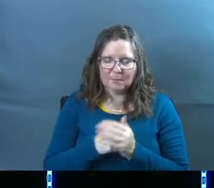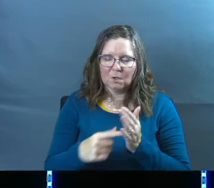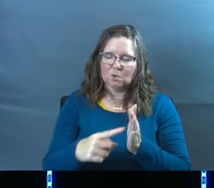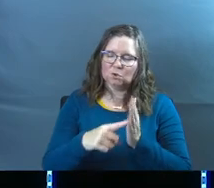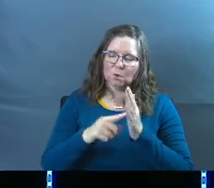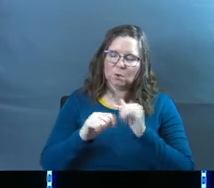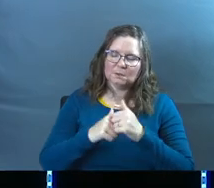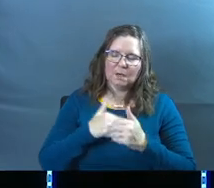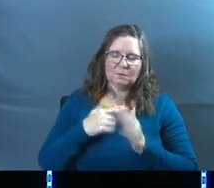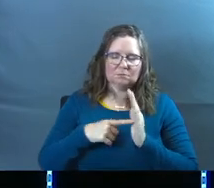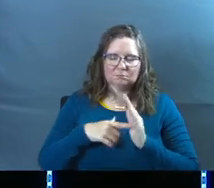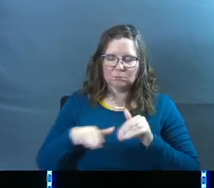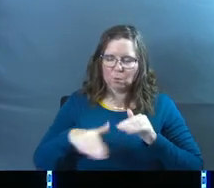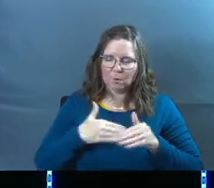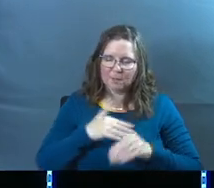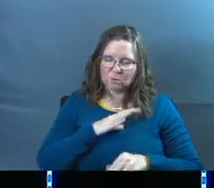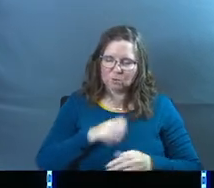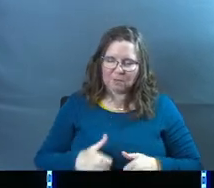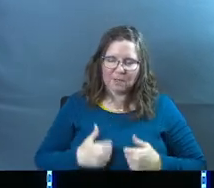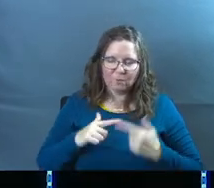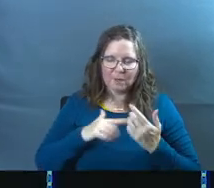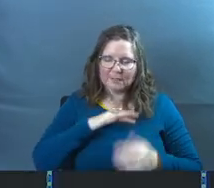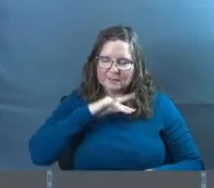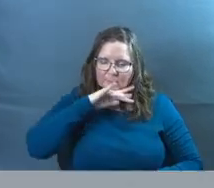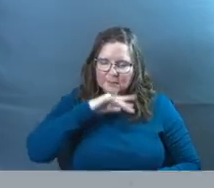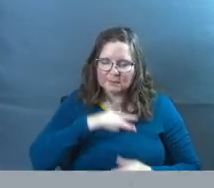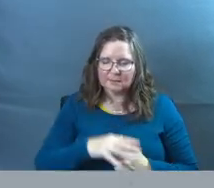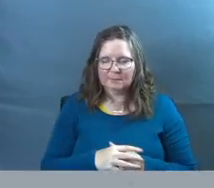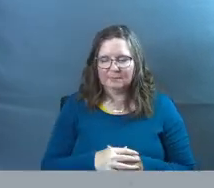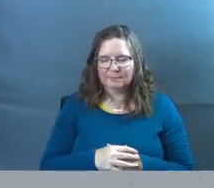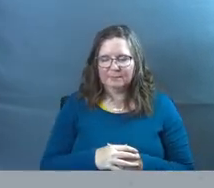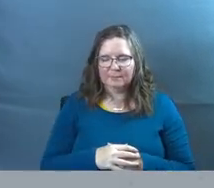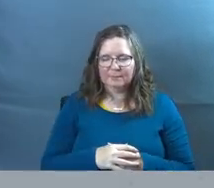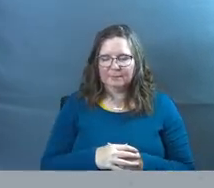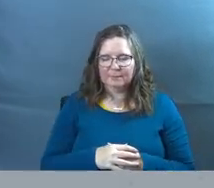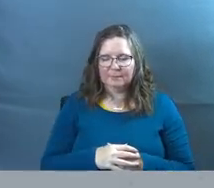Show us how to walk out this Christian life, Lord, even when it gets messy.